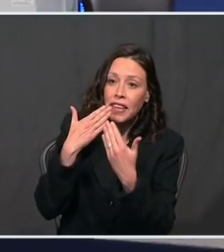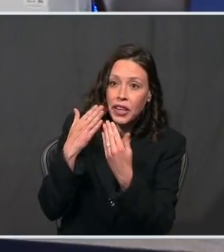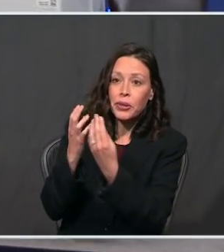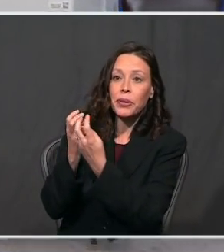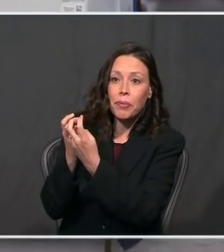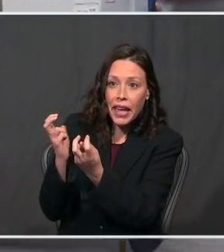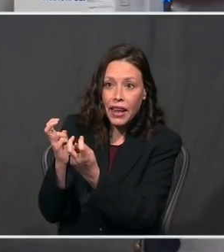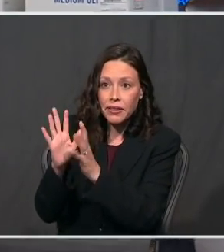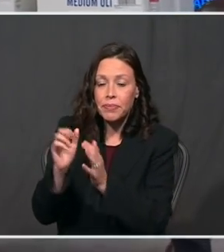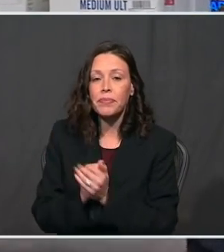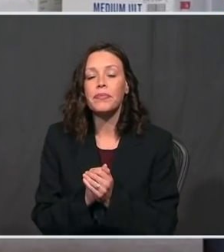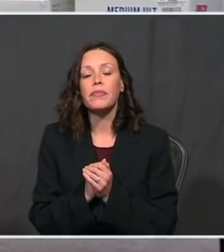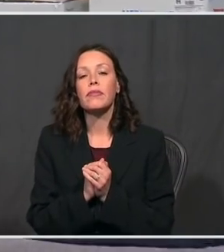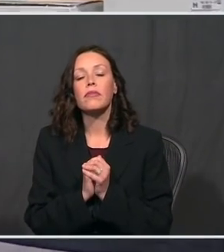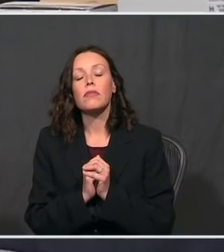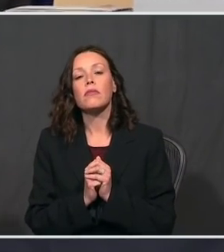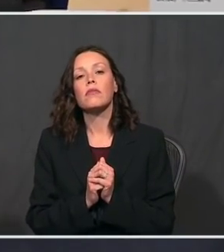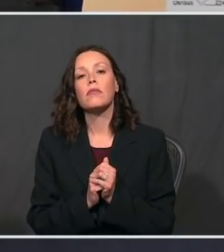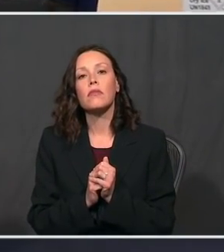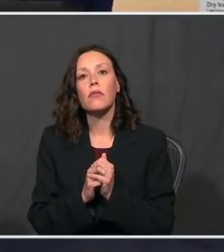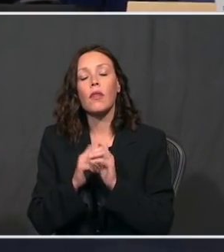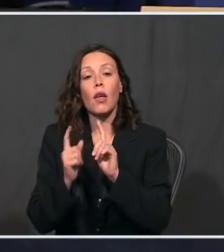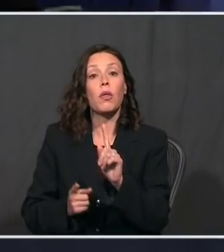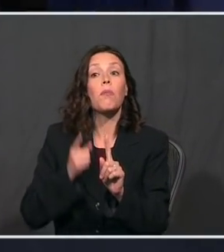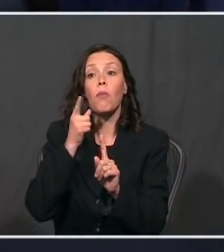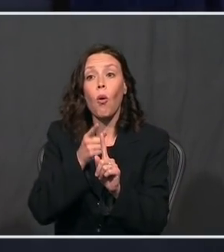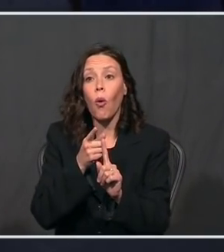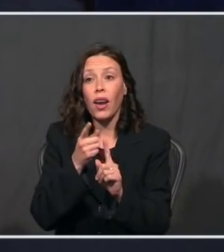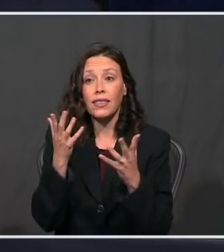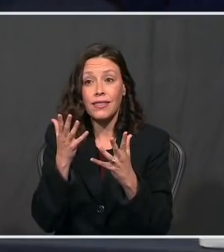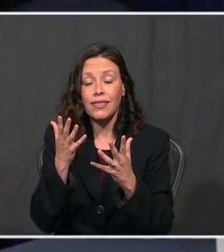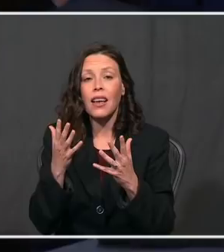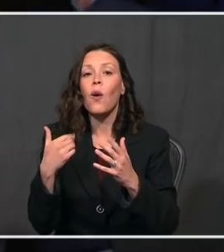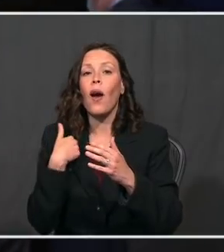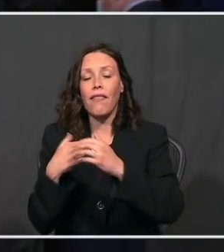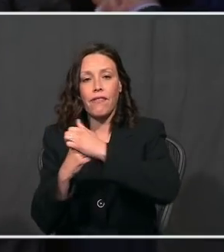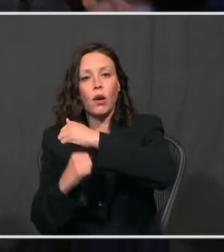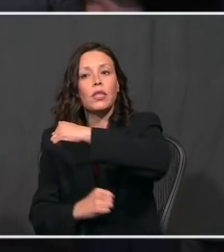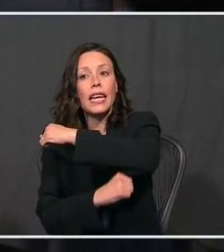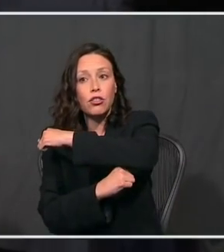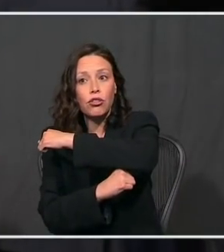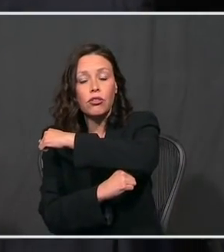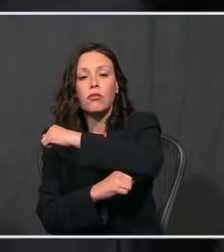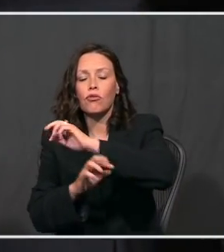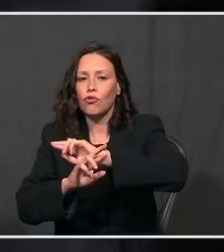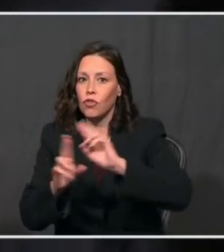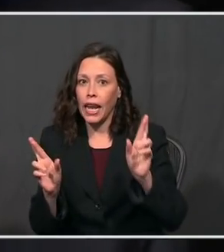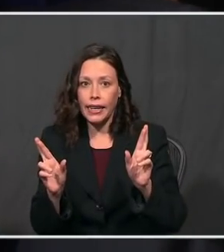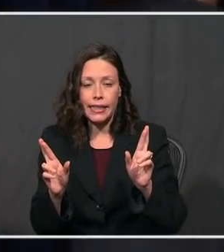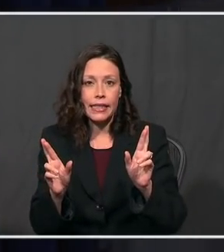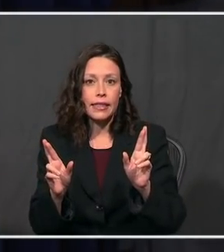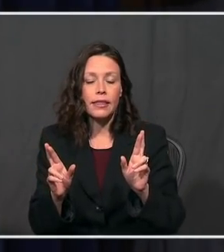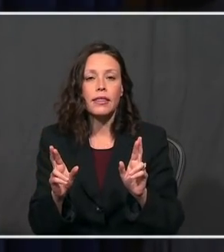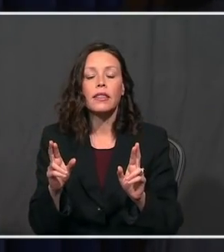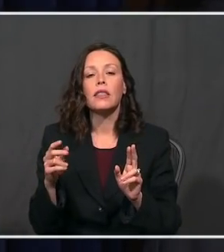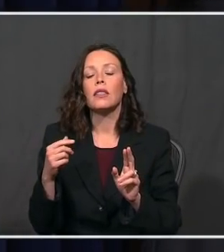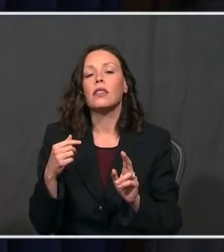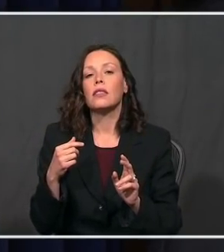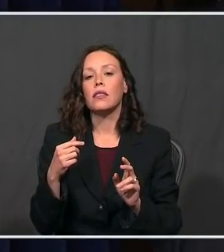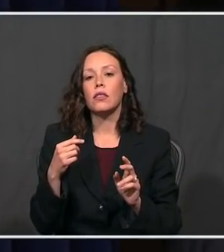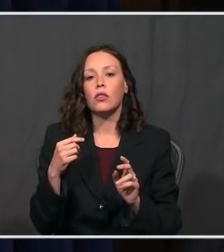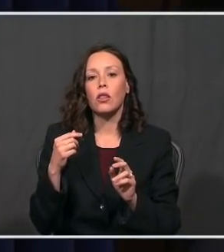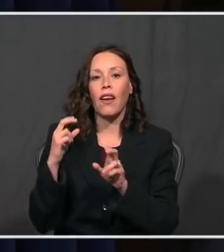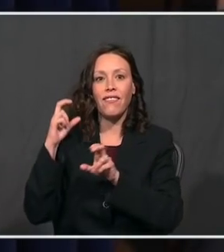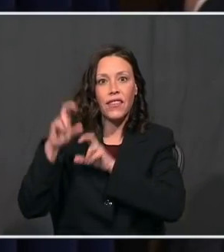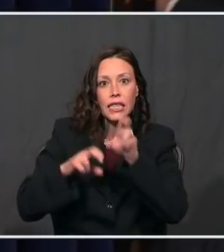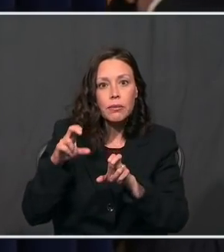I think the point about we're building on a foundation. We're the beneficiaries of investment